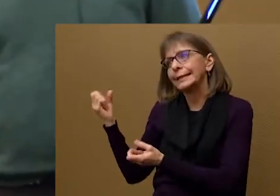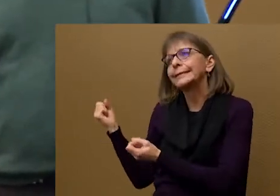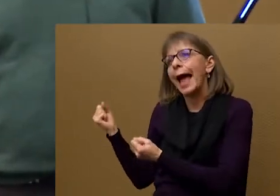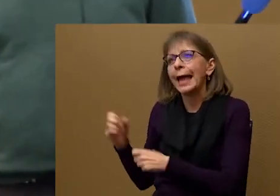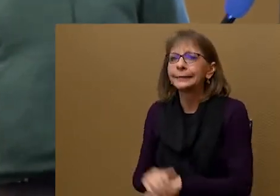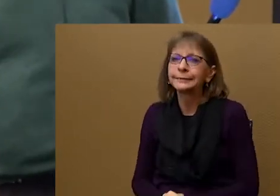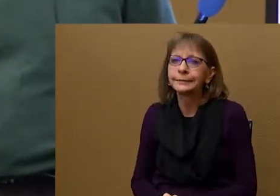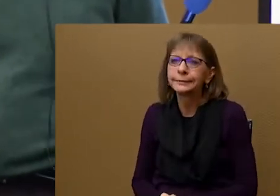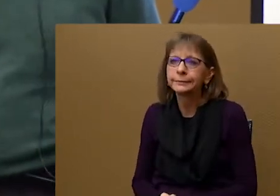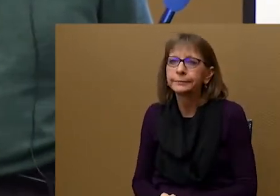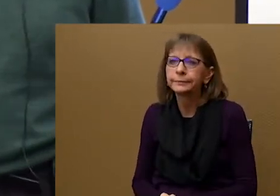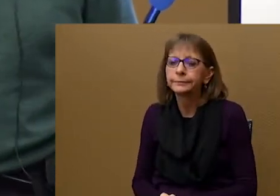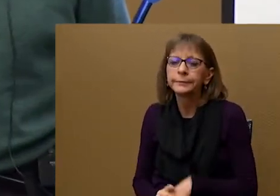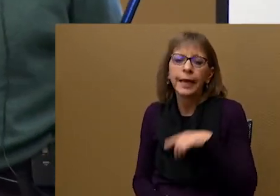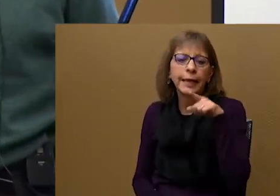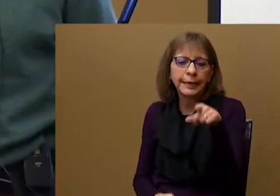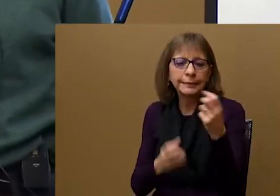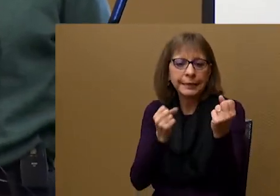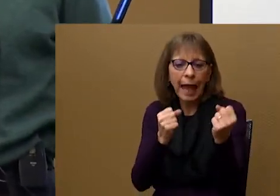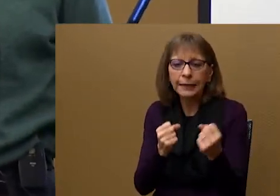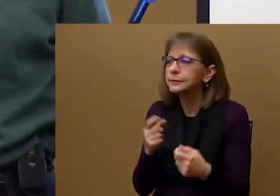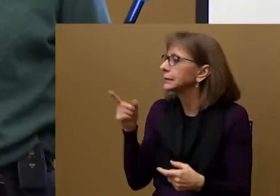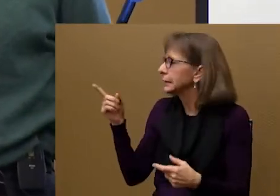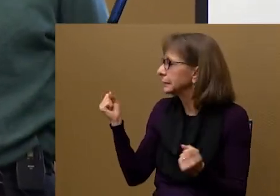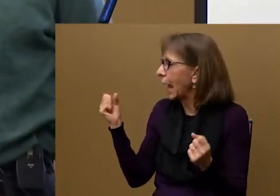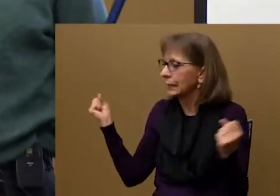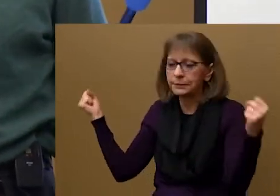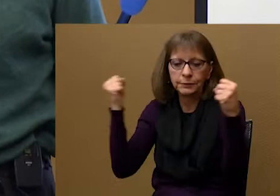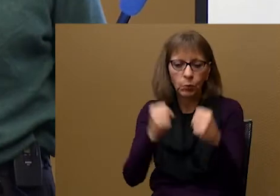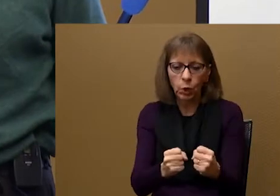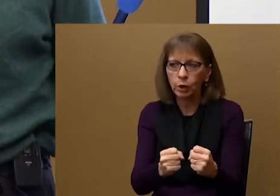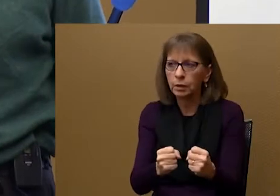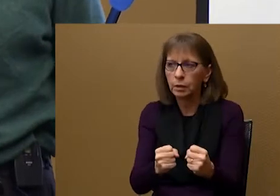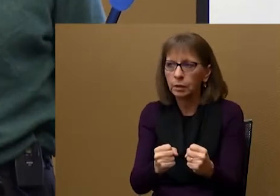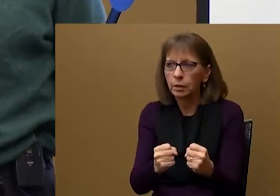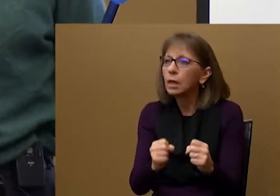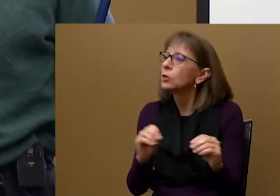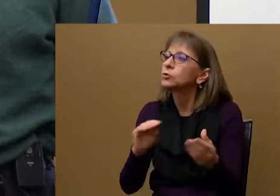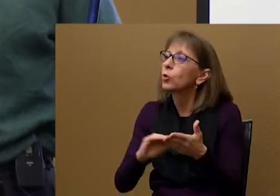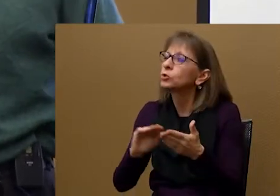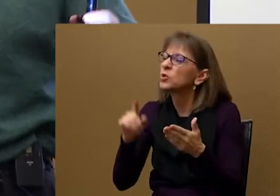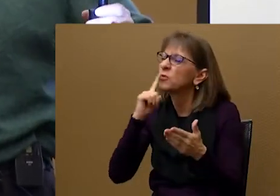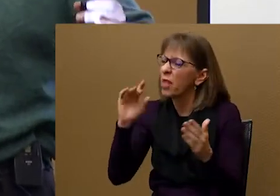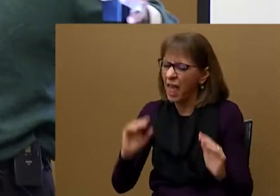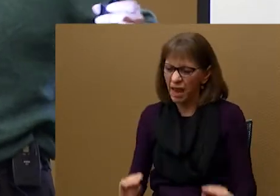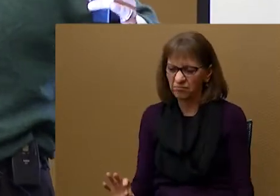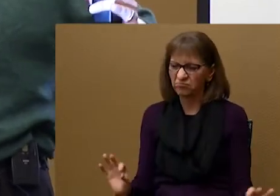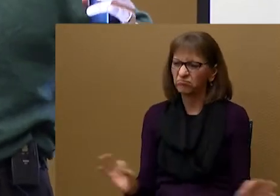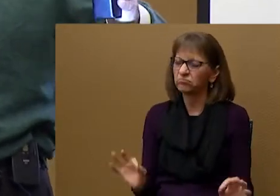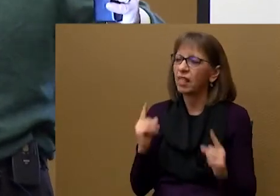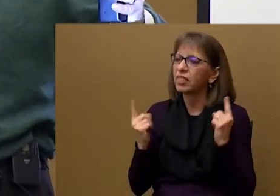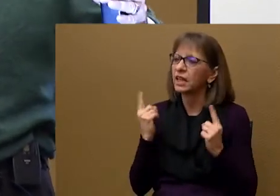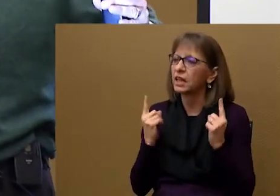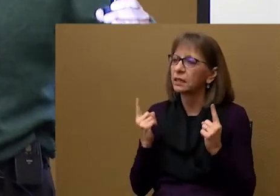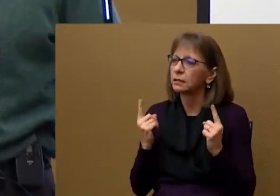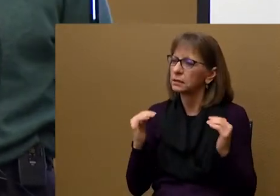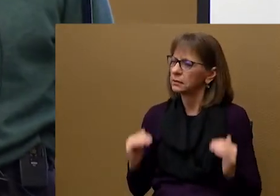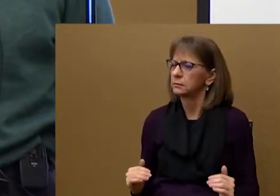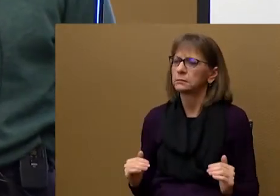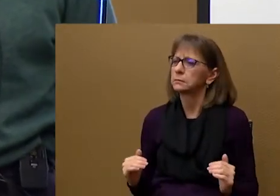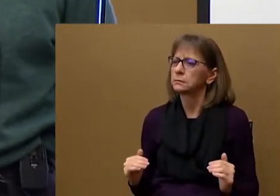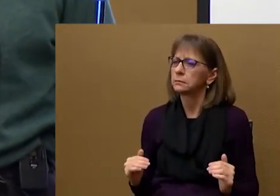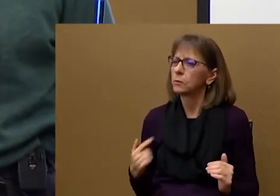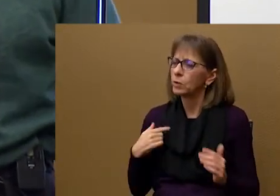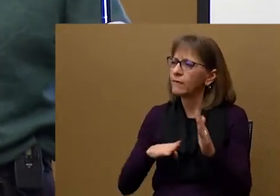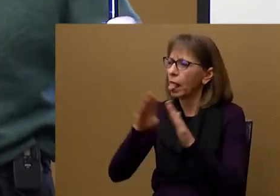he signs, we need a signer to work with him. That is, there's no excuse for that level of